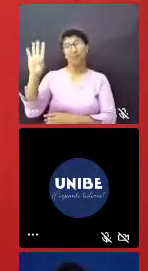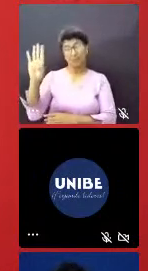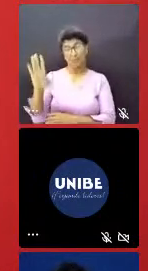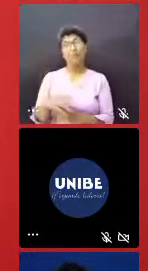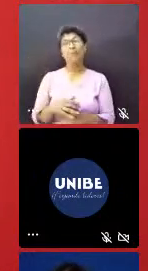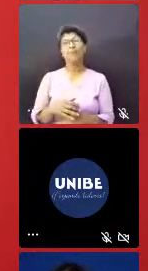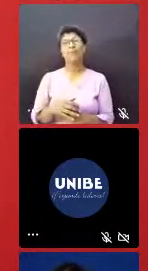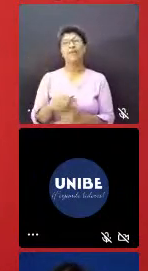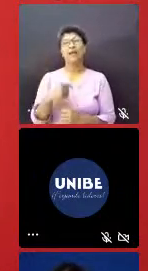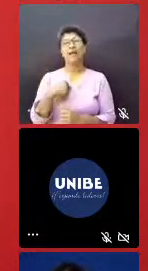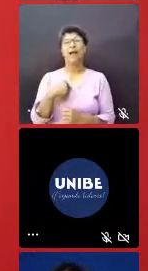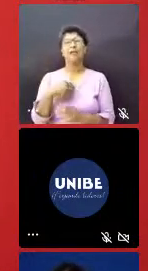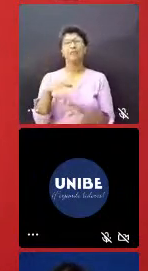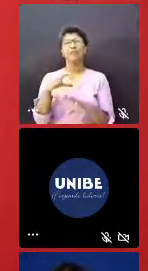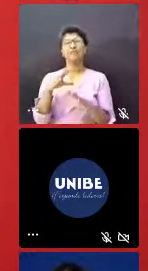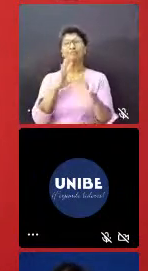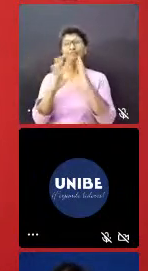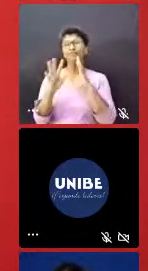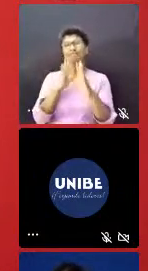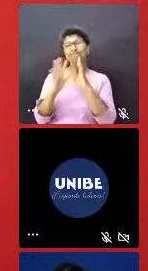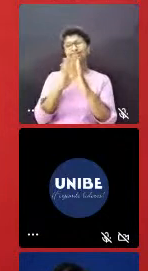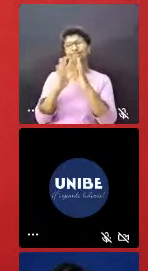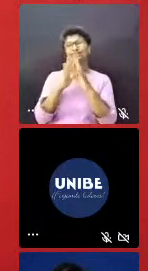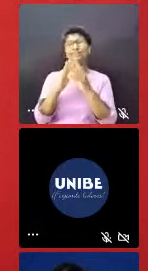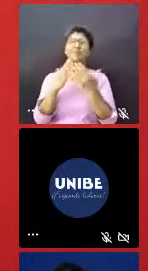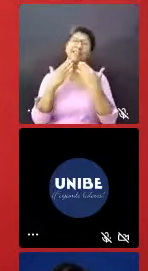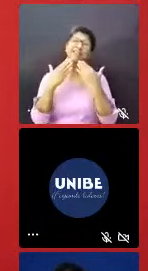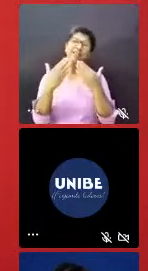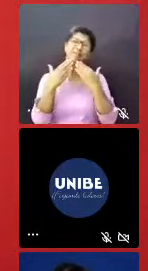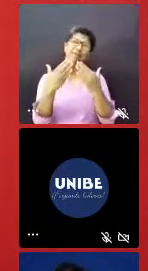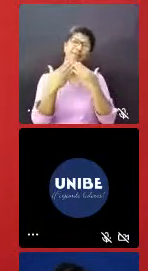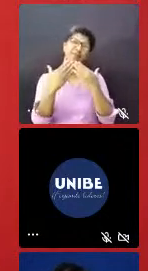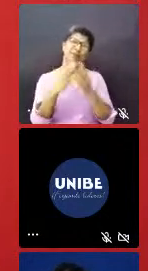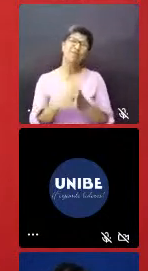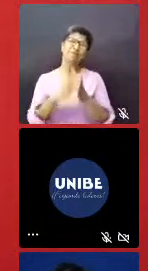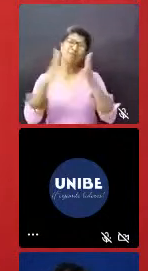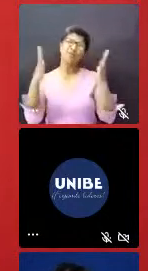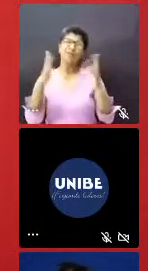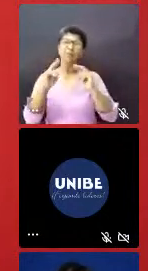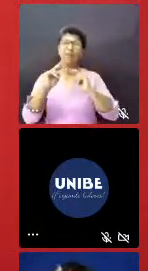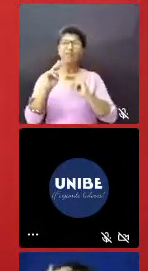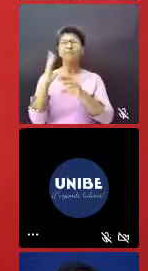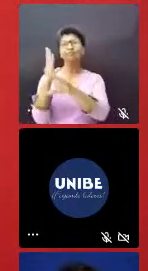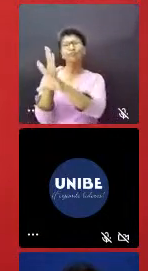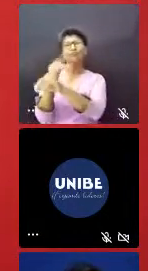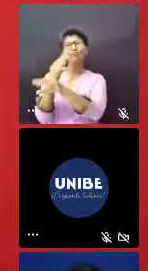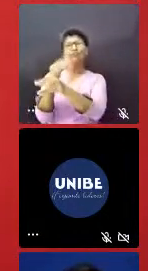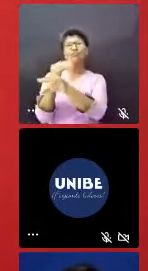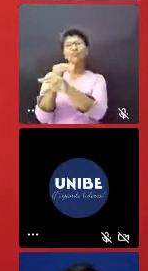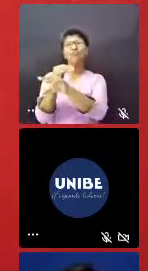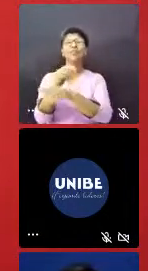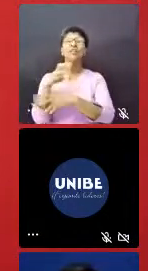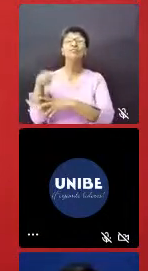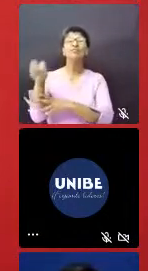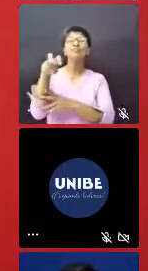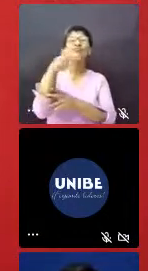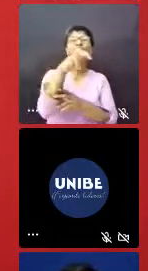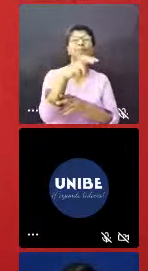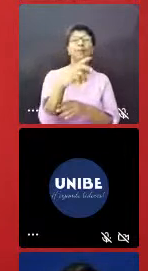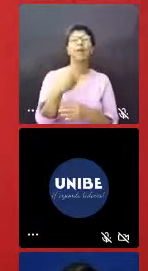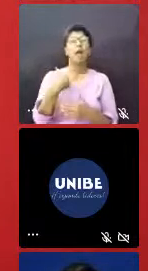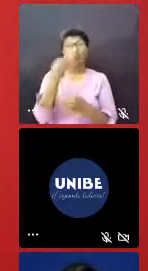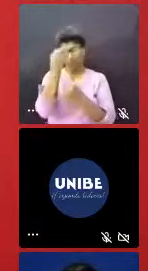I communicate from Warsaw, so I'll take you first for a virtual tour to Warsaw to tell you a few words about